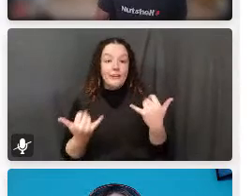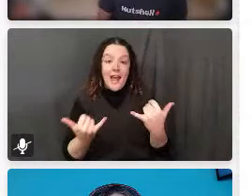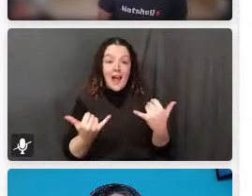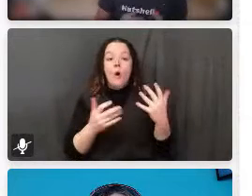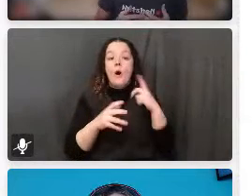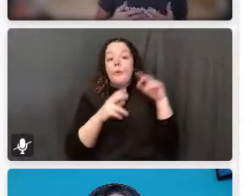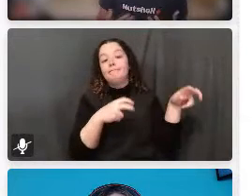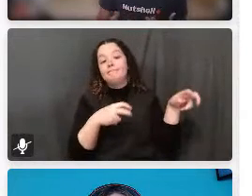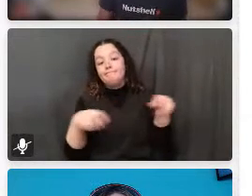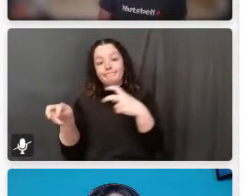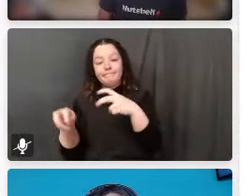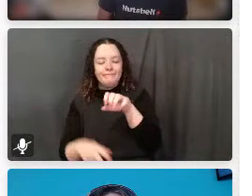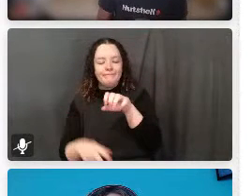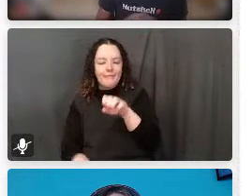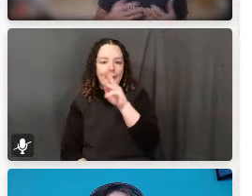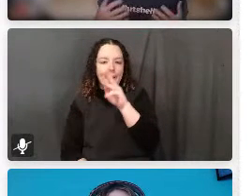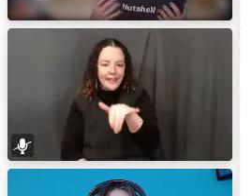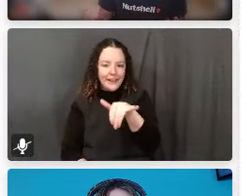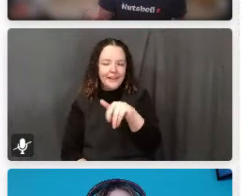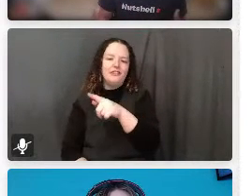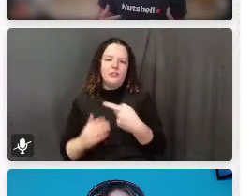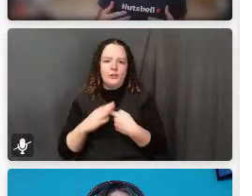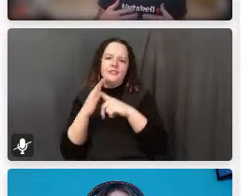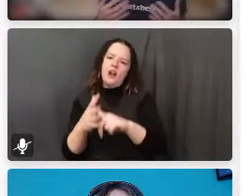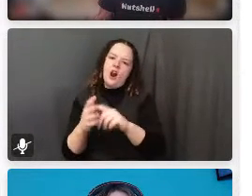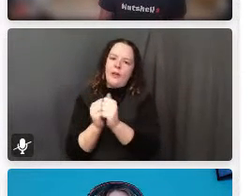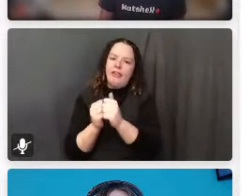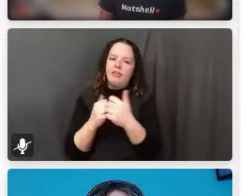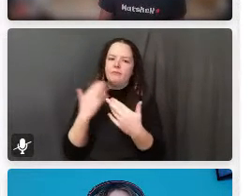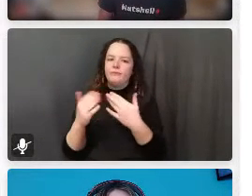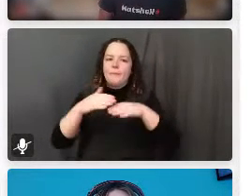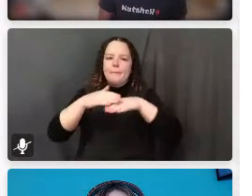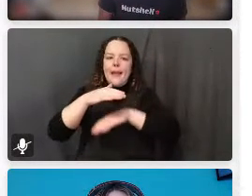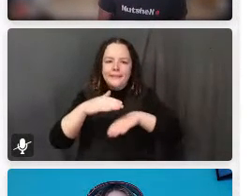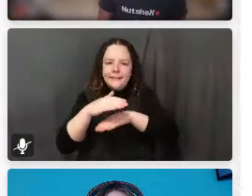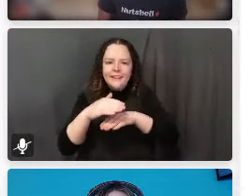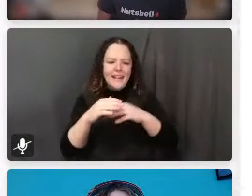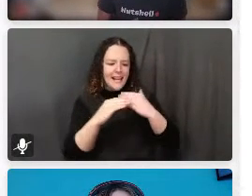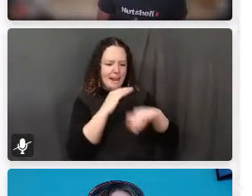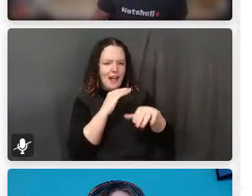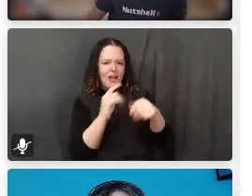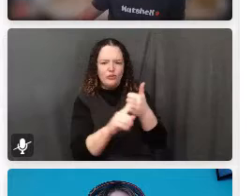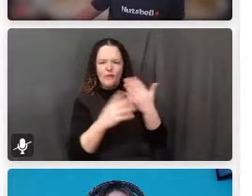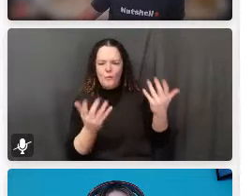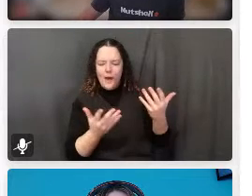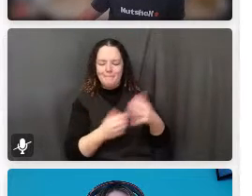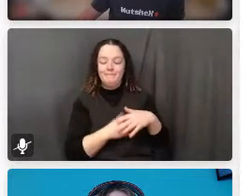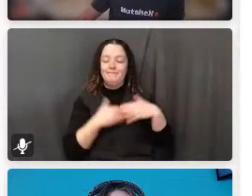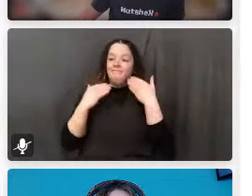to get us started just quickly with going over the basics of what makes up an email. So Emily, let me toss it over to you to start.